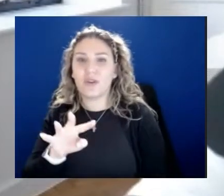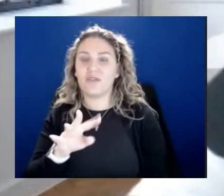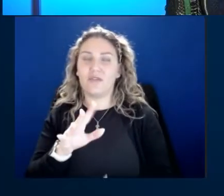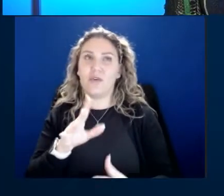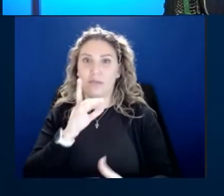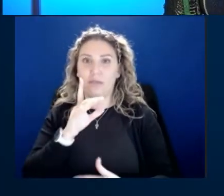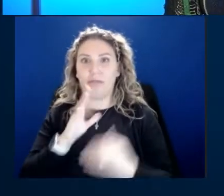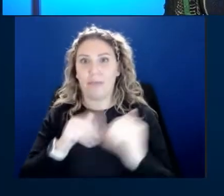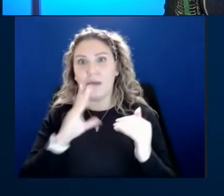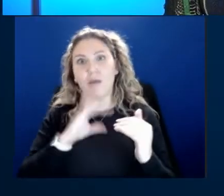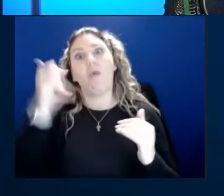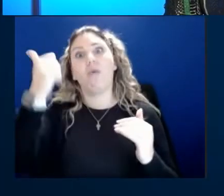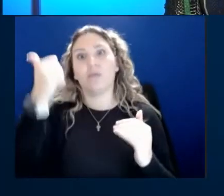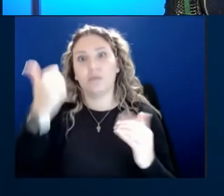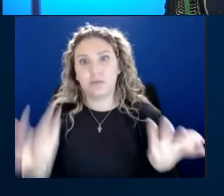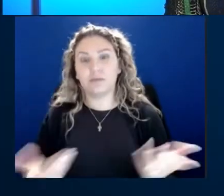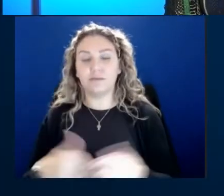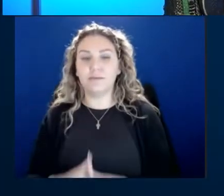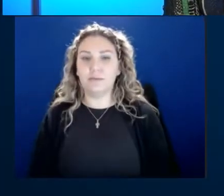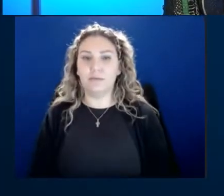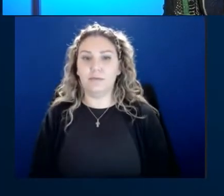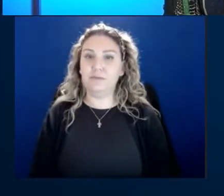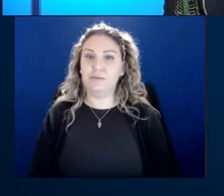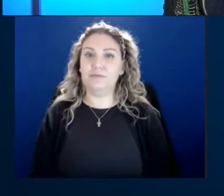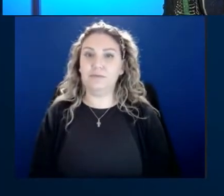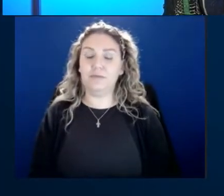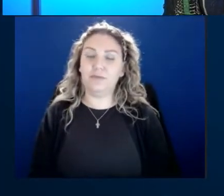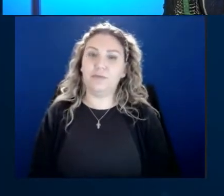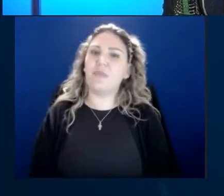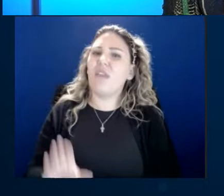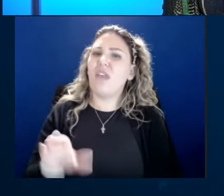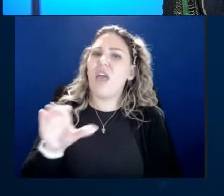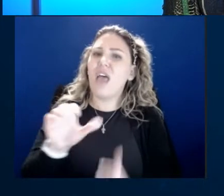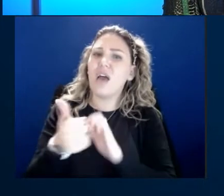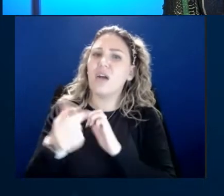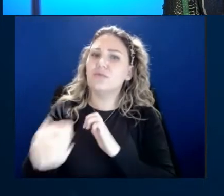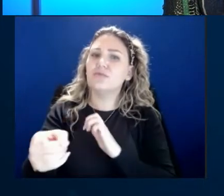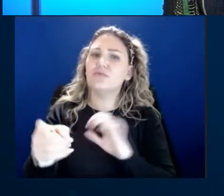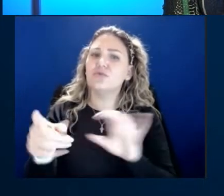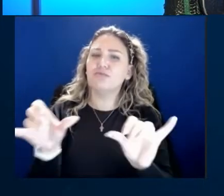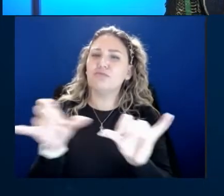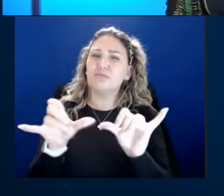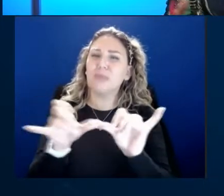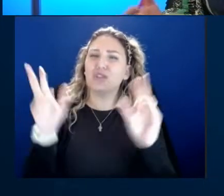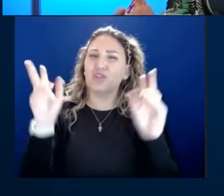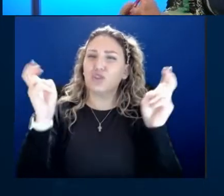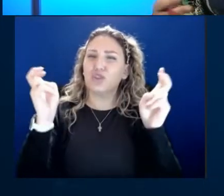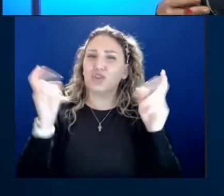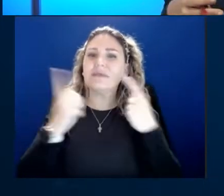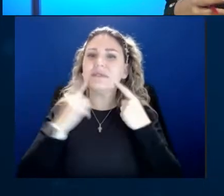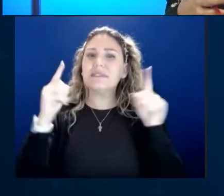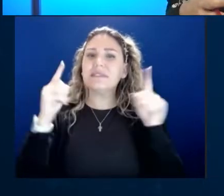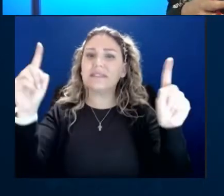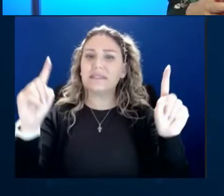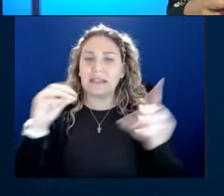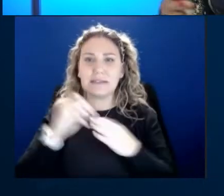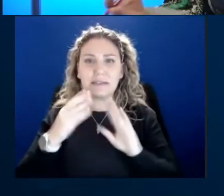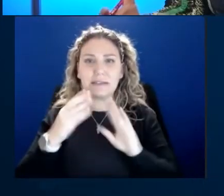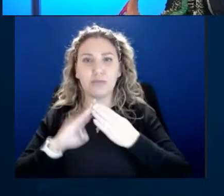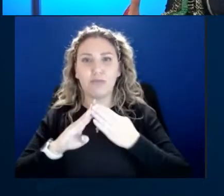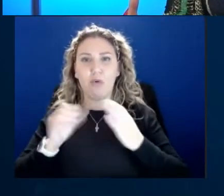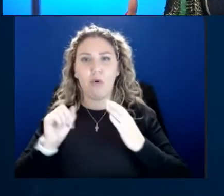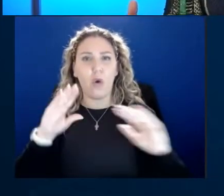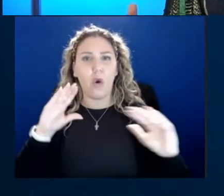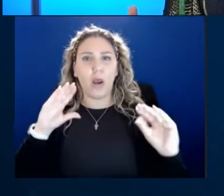range. So, Damon, how are you measuring success out in our community? And maybe how do we compare in